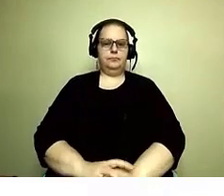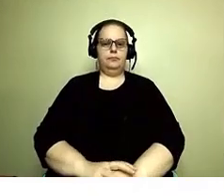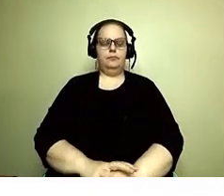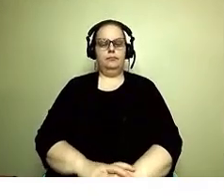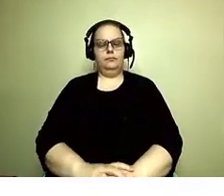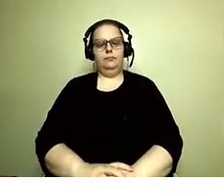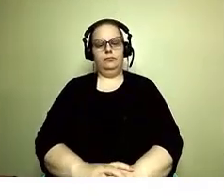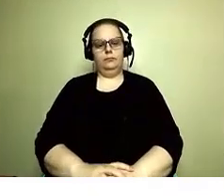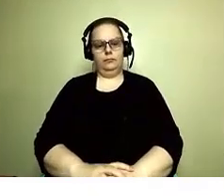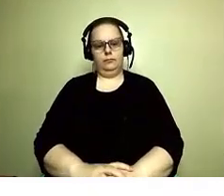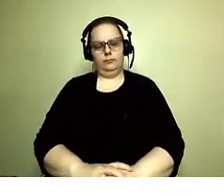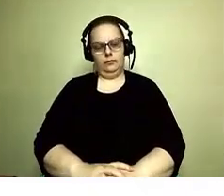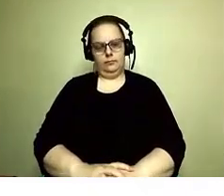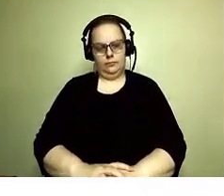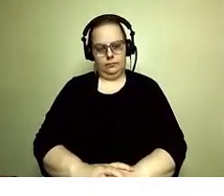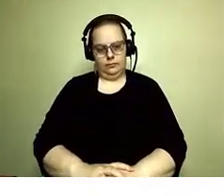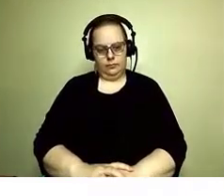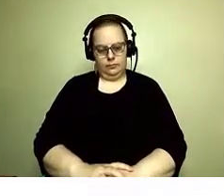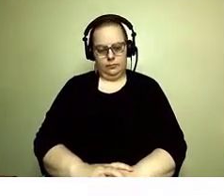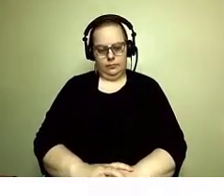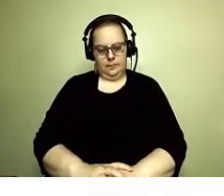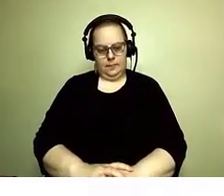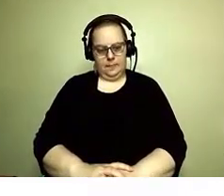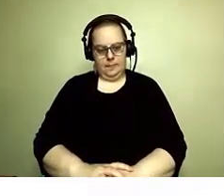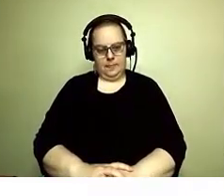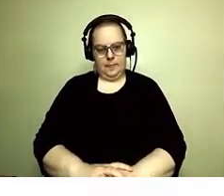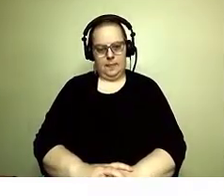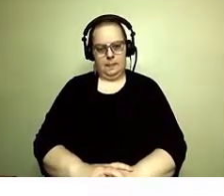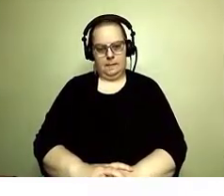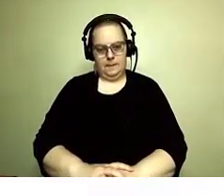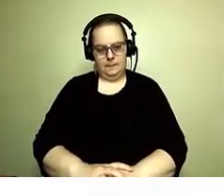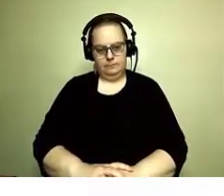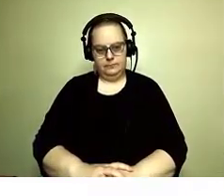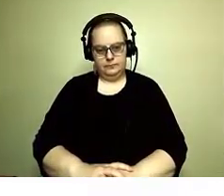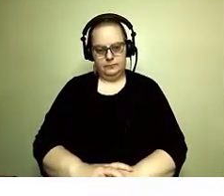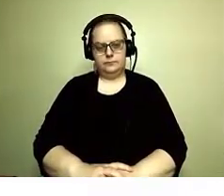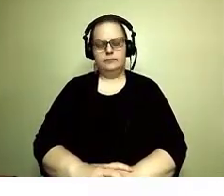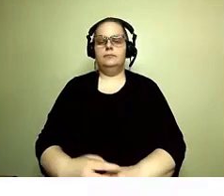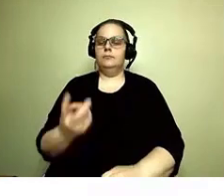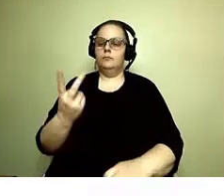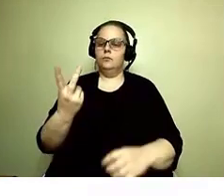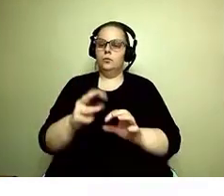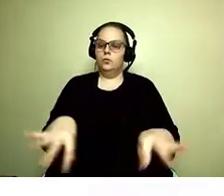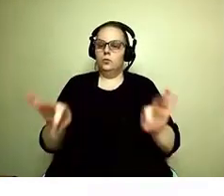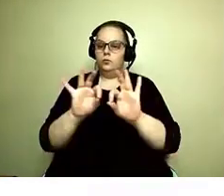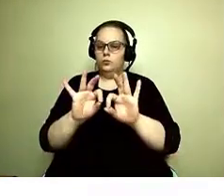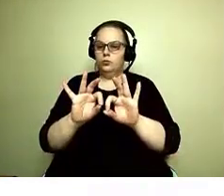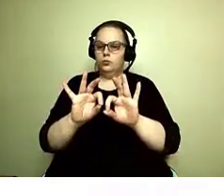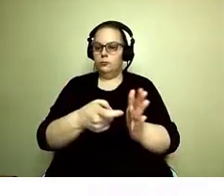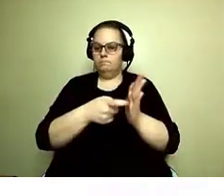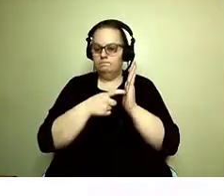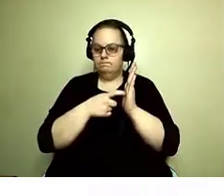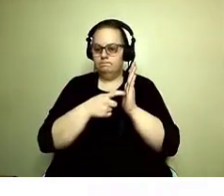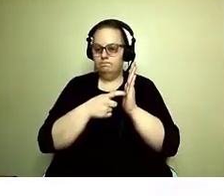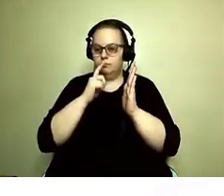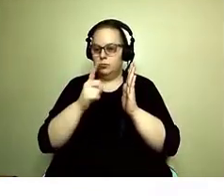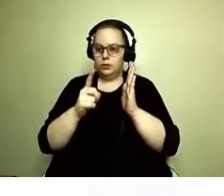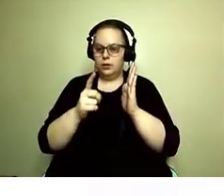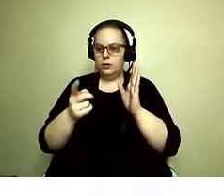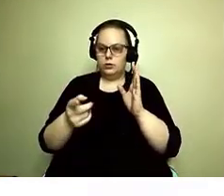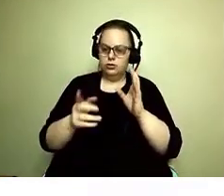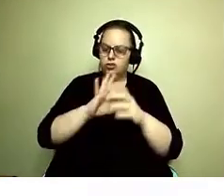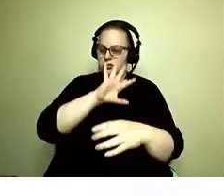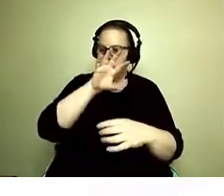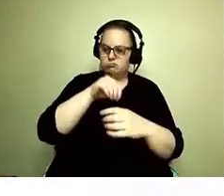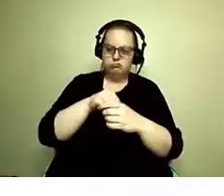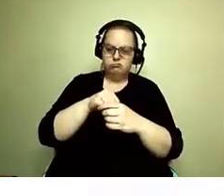And then two, important requirements that really cover the bulletin are